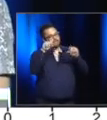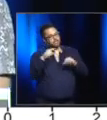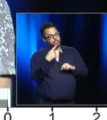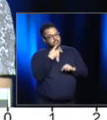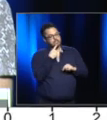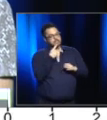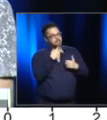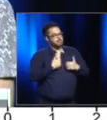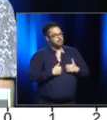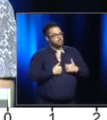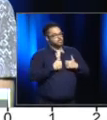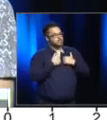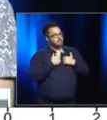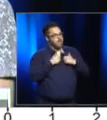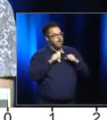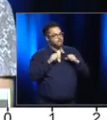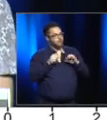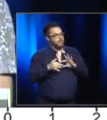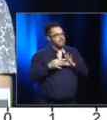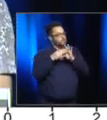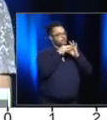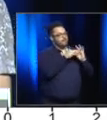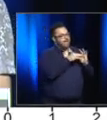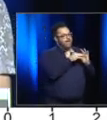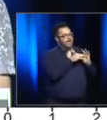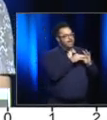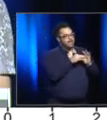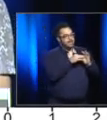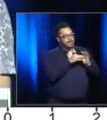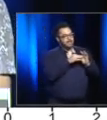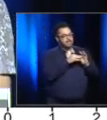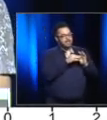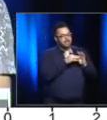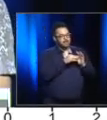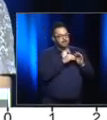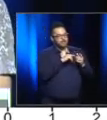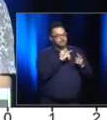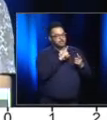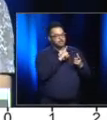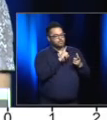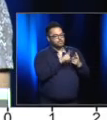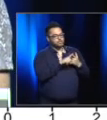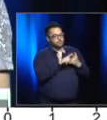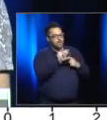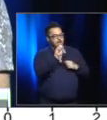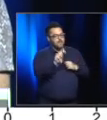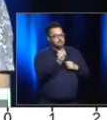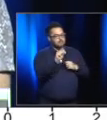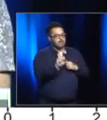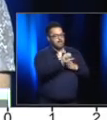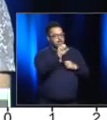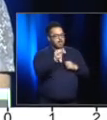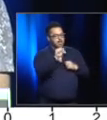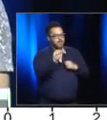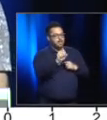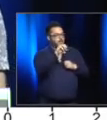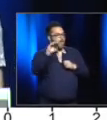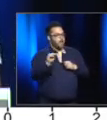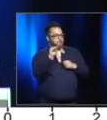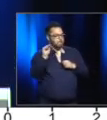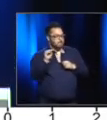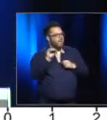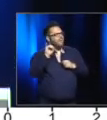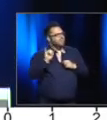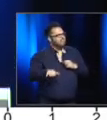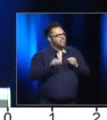the survival of juveniles is related to the southern annular mode. Now, the southern annular mode it's a climate index